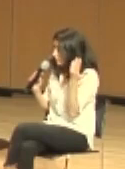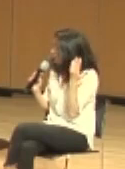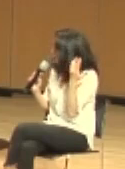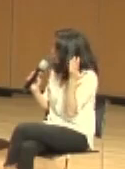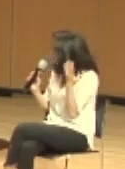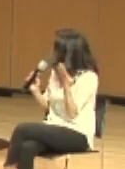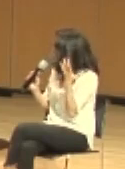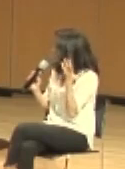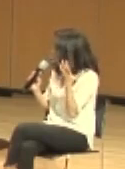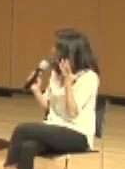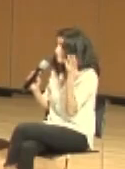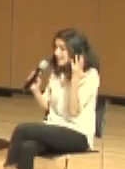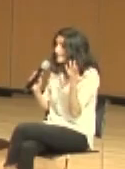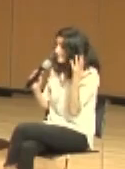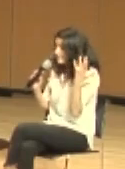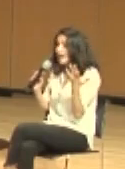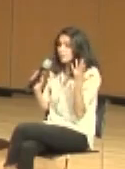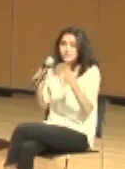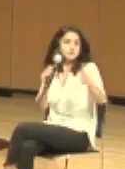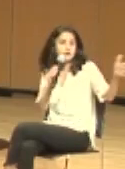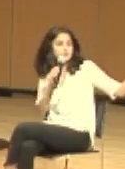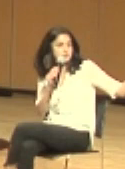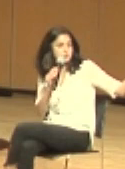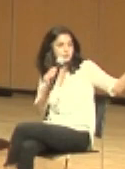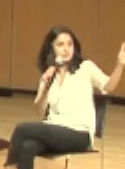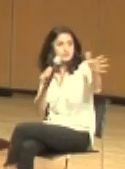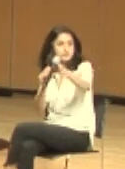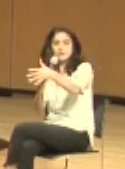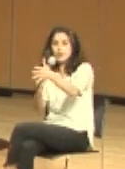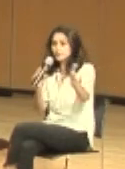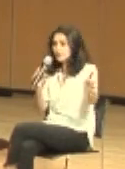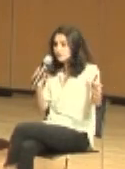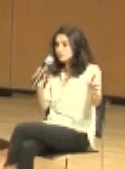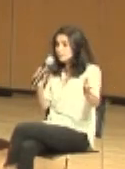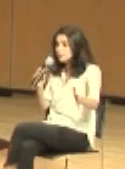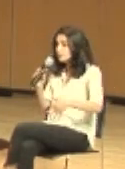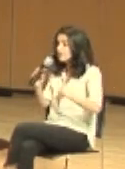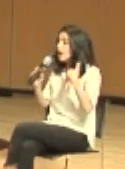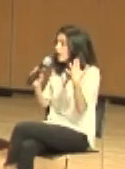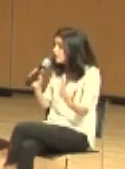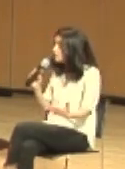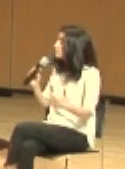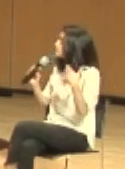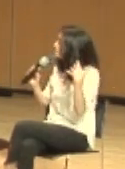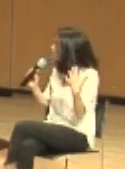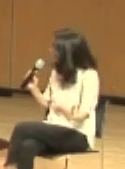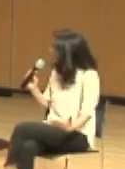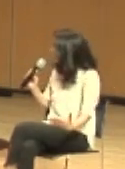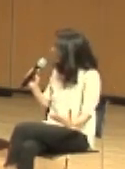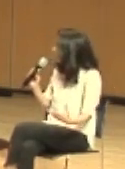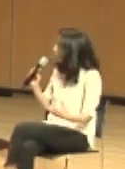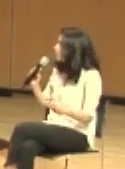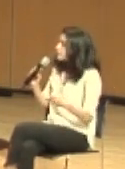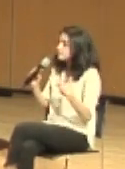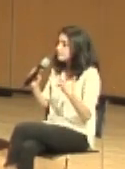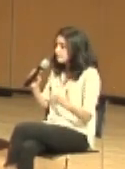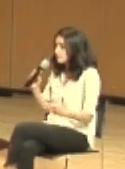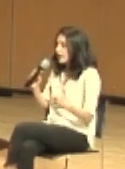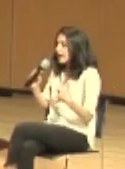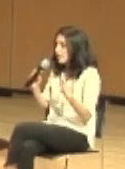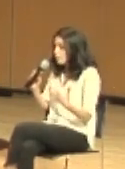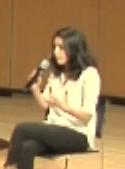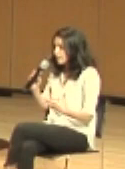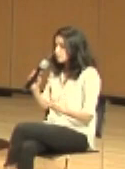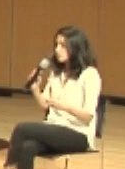doing an extraordinary job making sounds I don't know how many of you were here for that production but it was unbelievable to